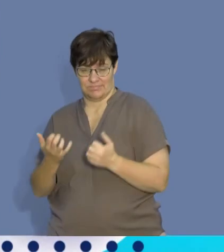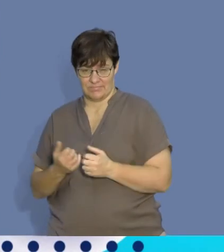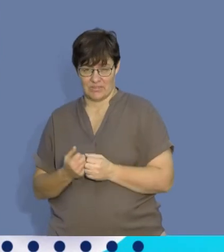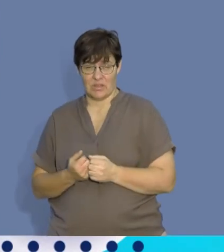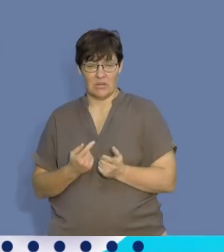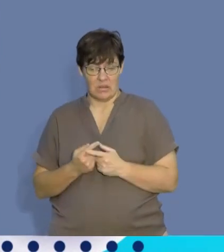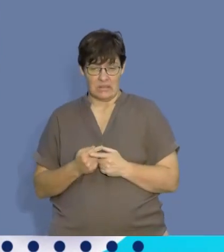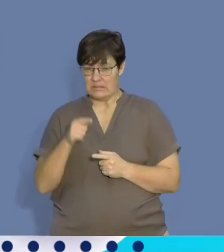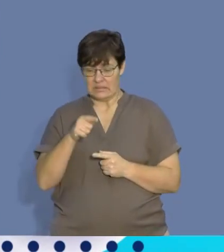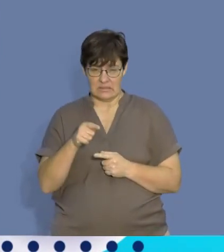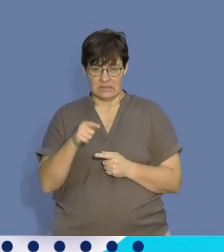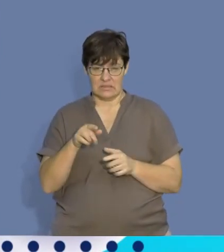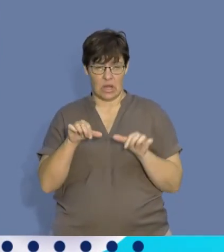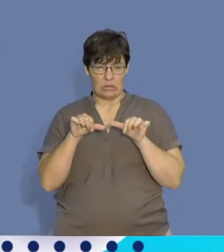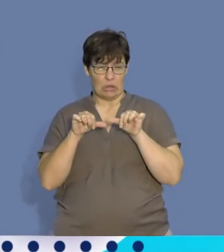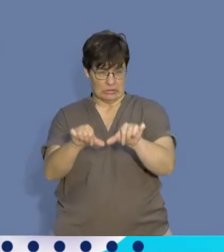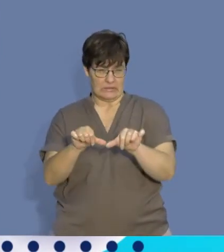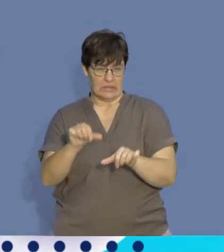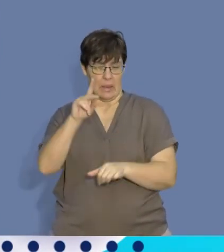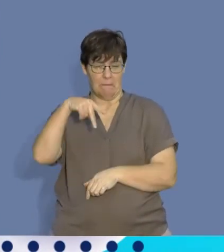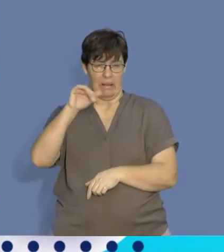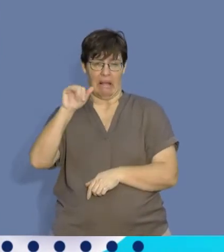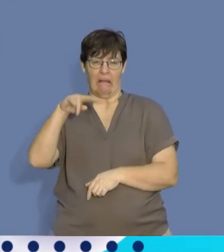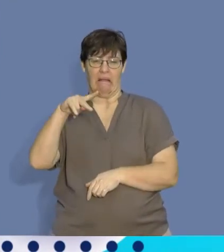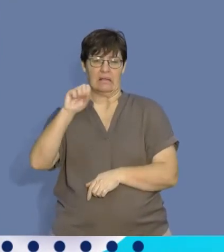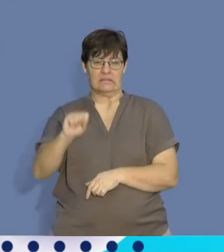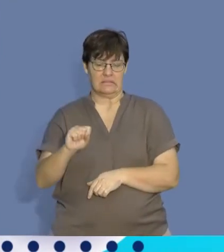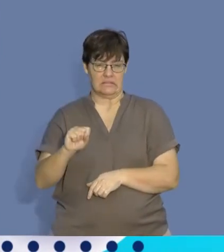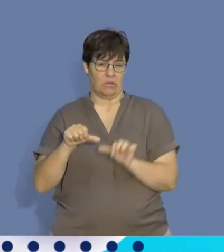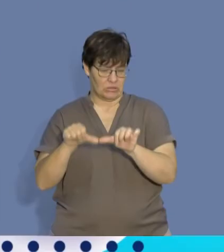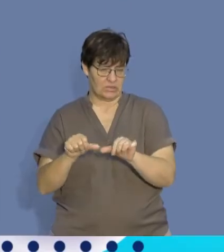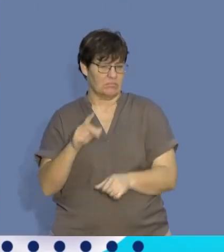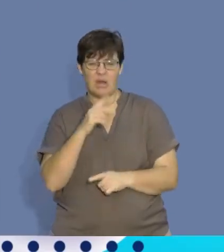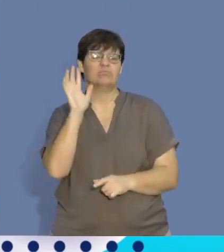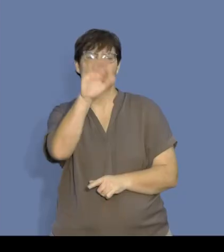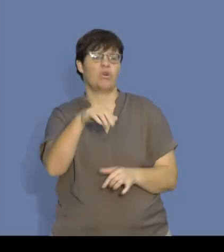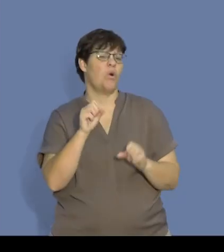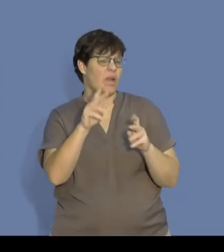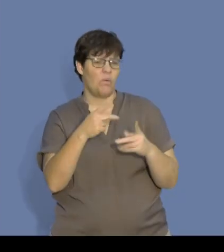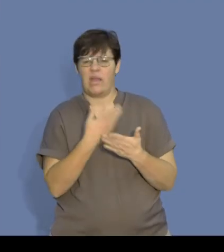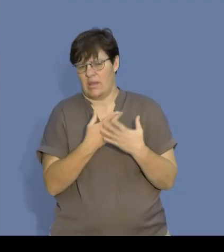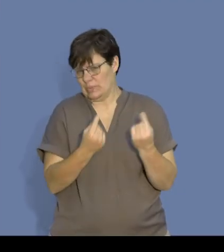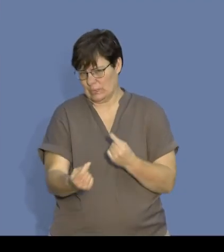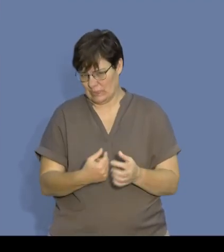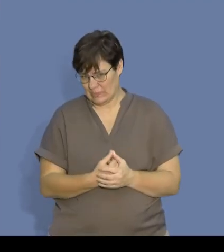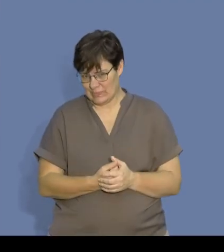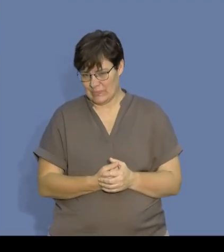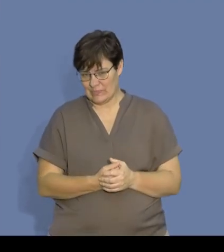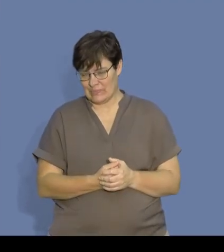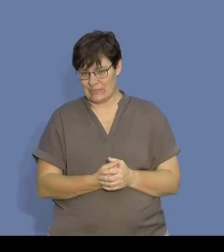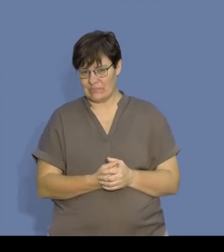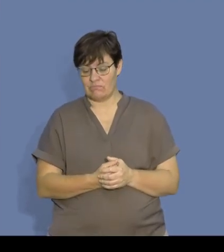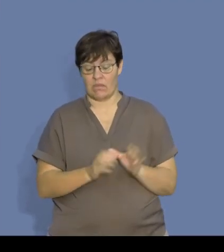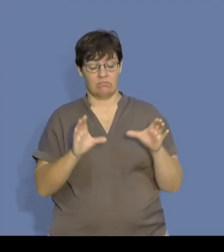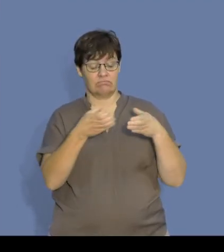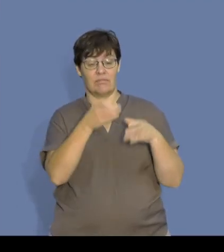of Planck's constant. But it's okay. We can do this. Let's go. So, a group of